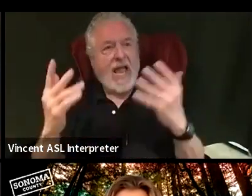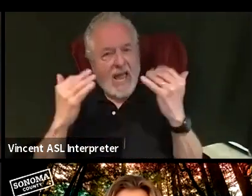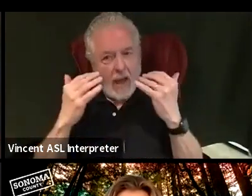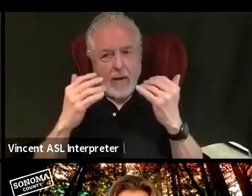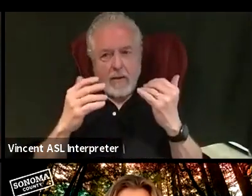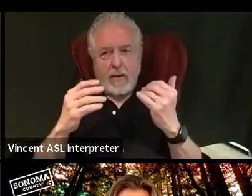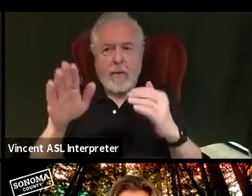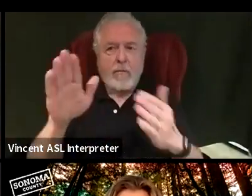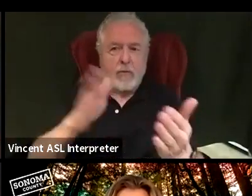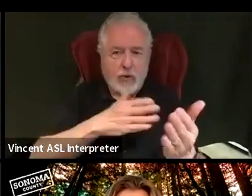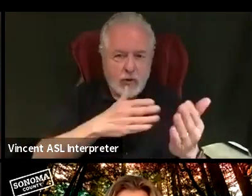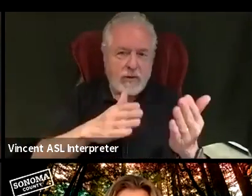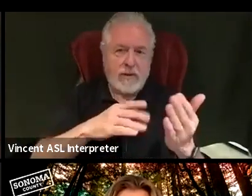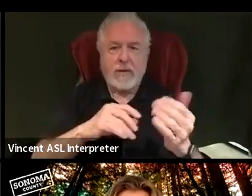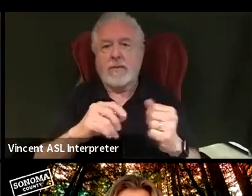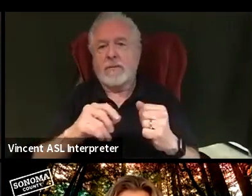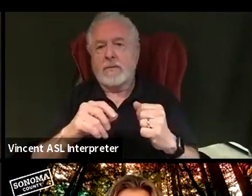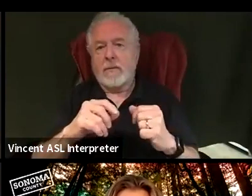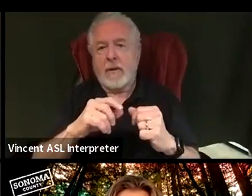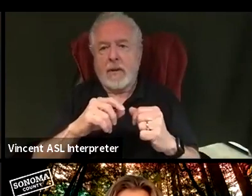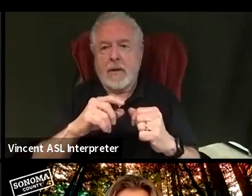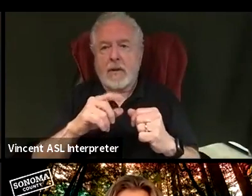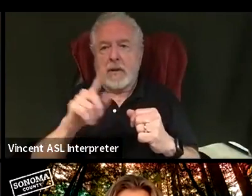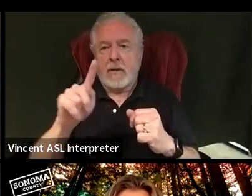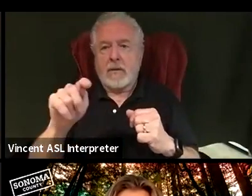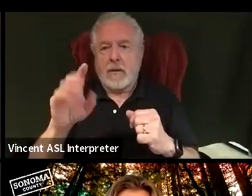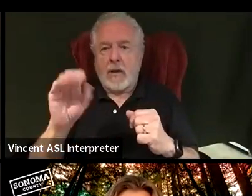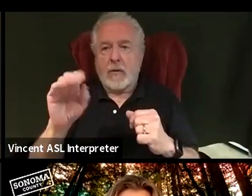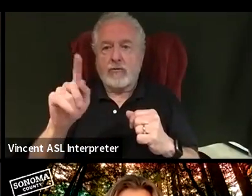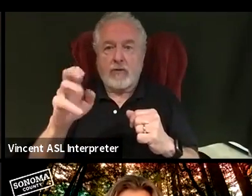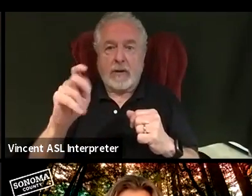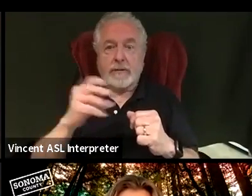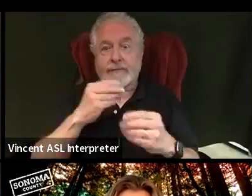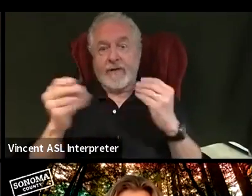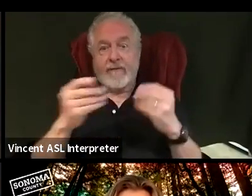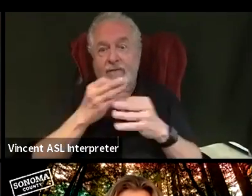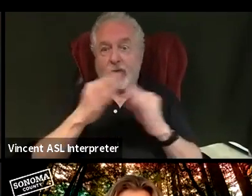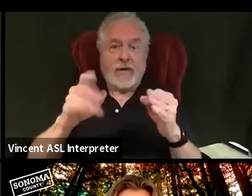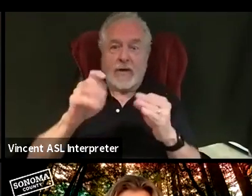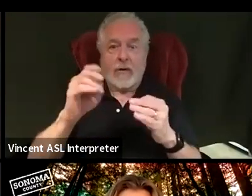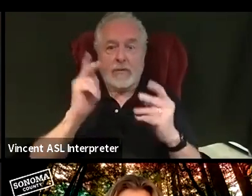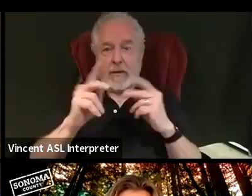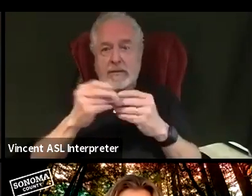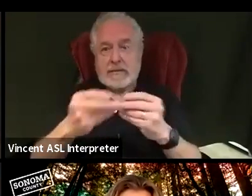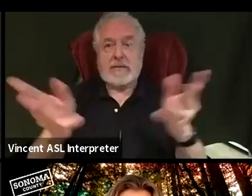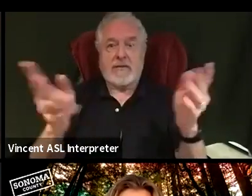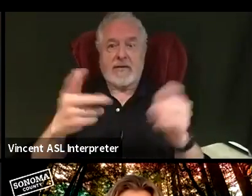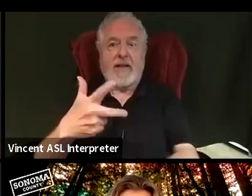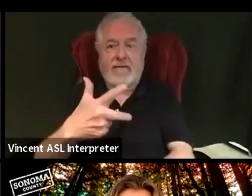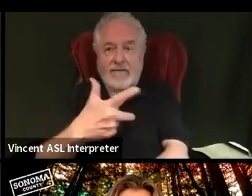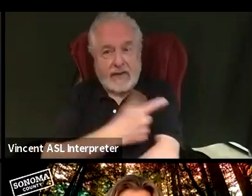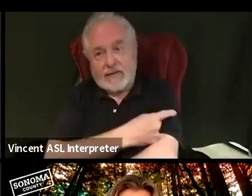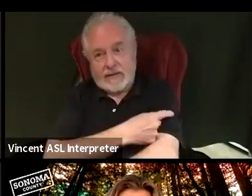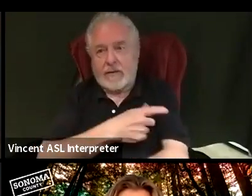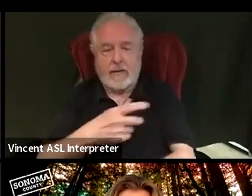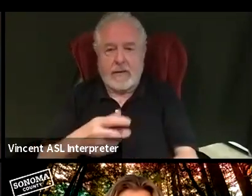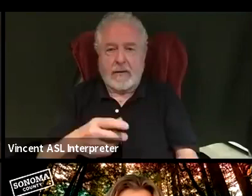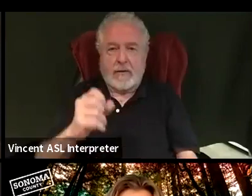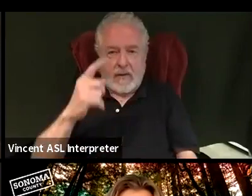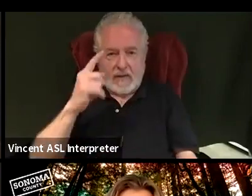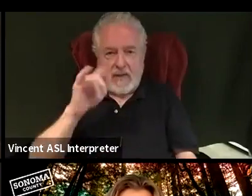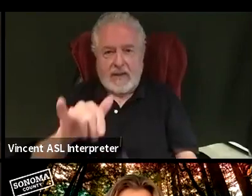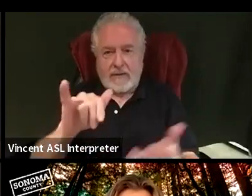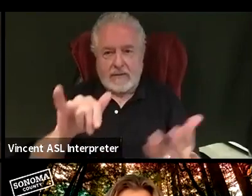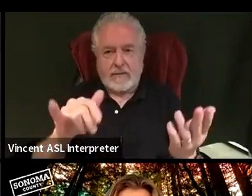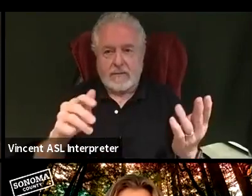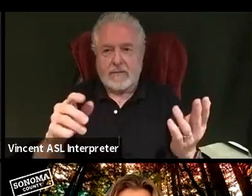lots of music. The taco trucks are out there giving free tacos to people that get their vaccine. So I think